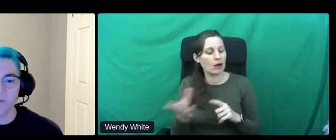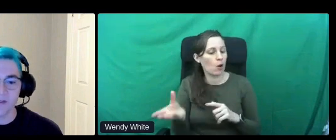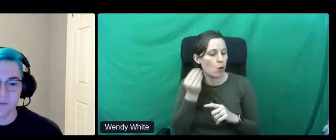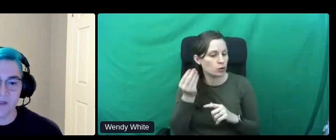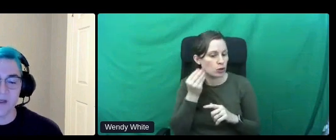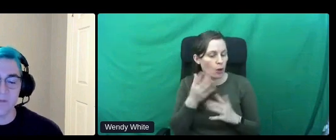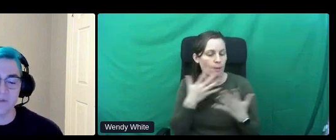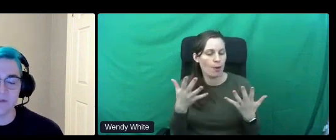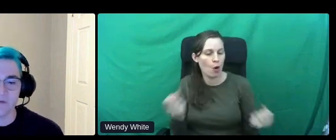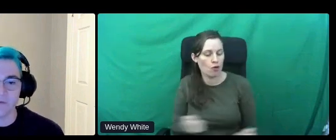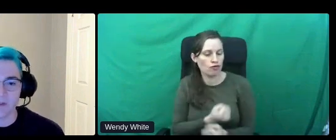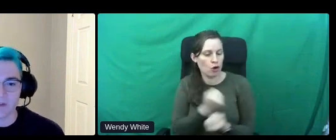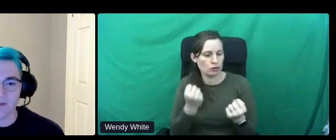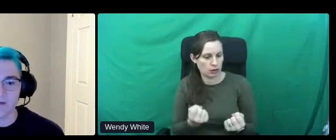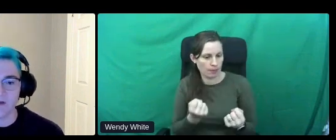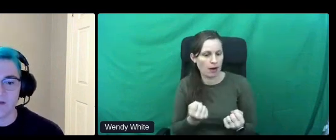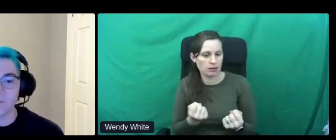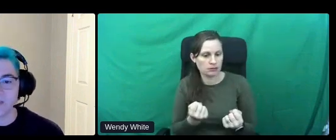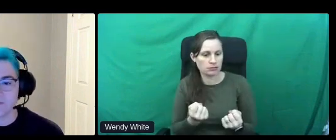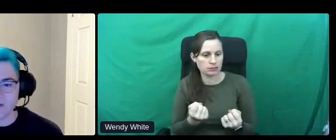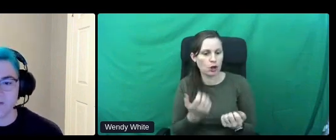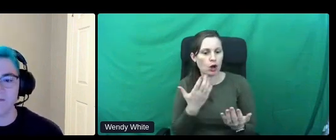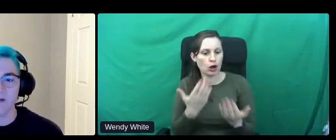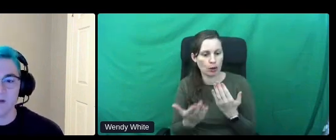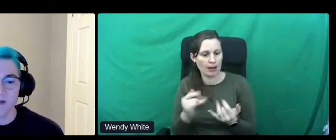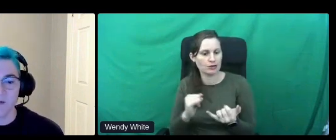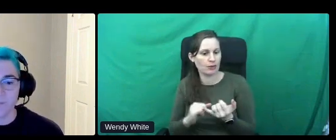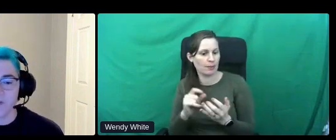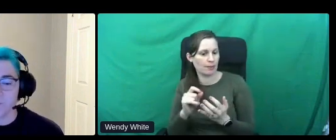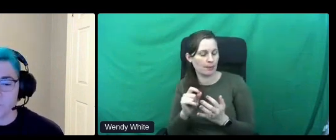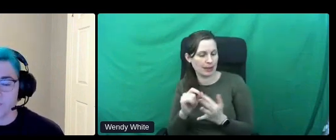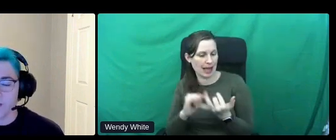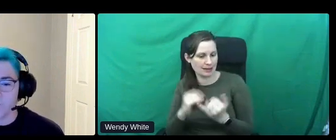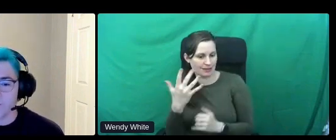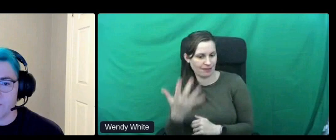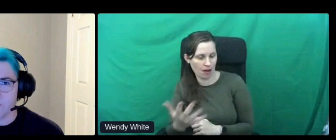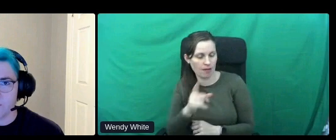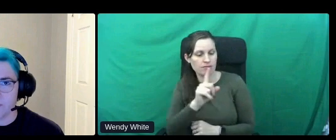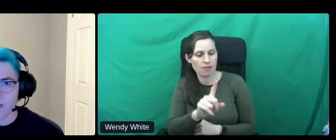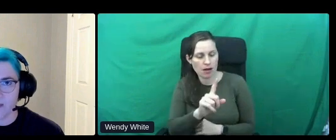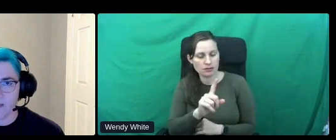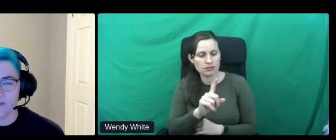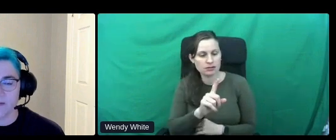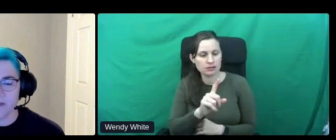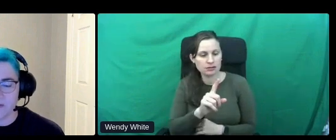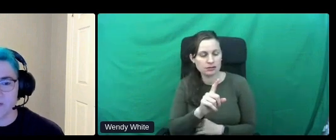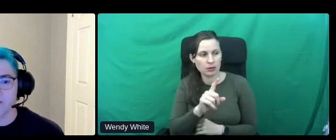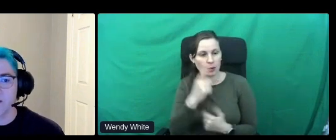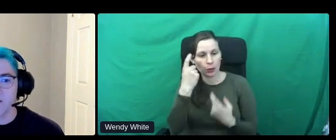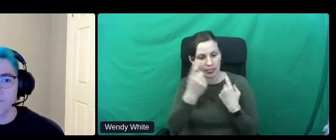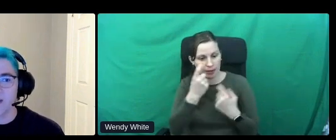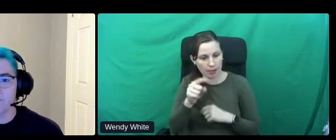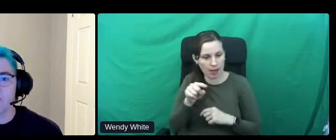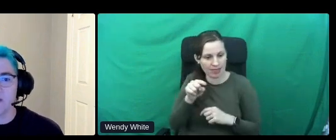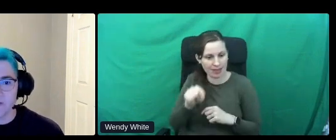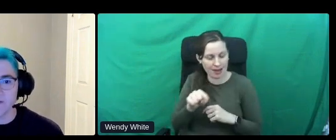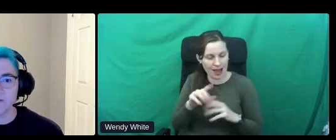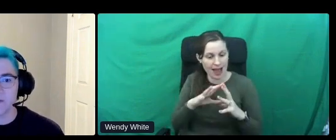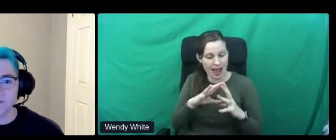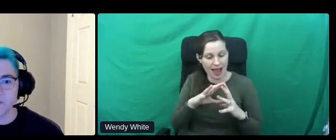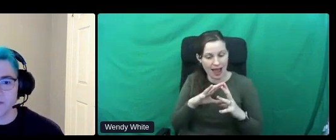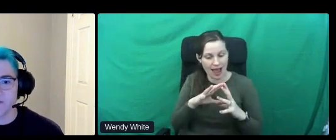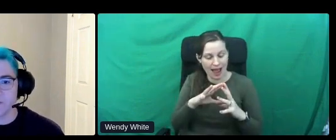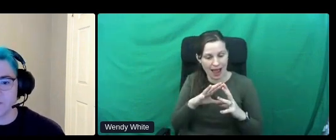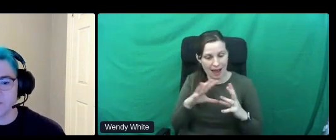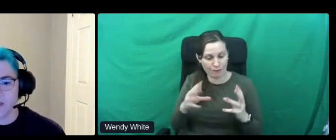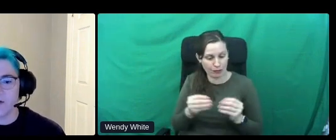more robust when it comes to the PS5. But with that in consideration, everything else